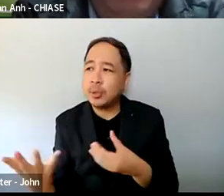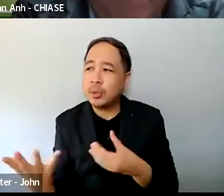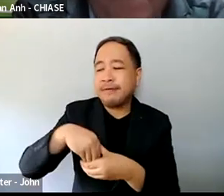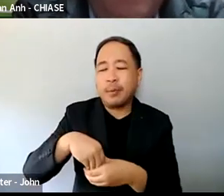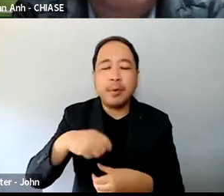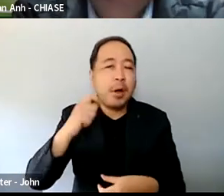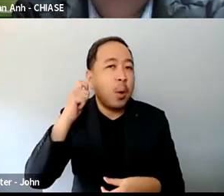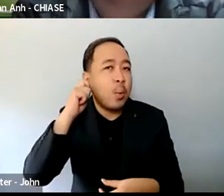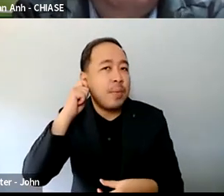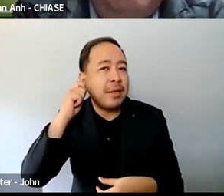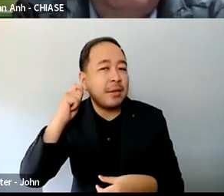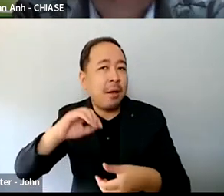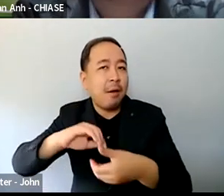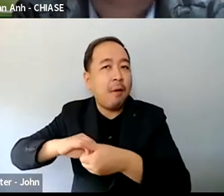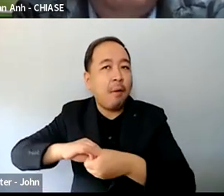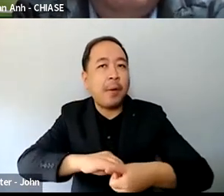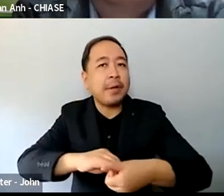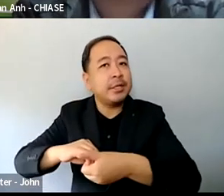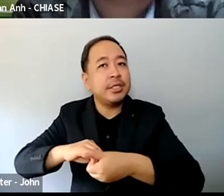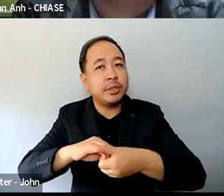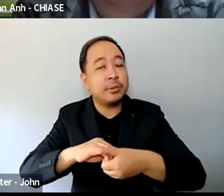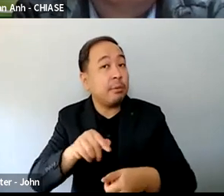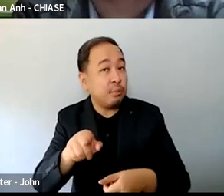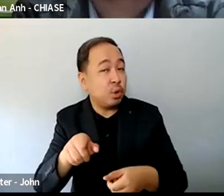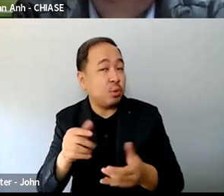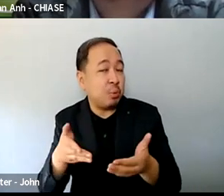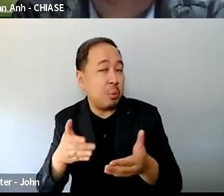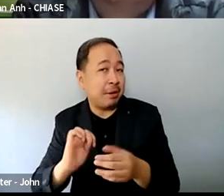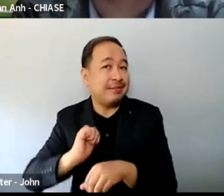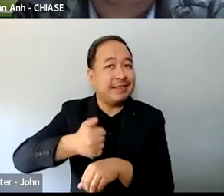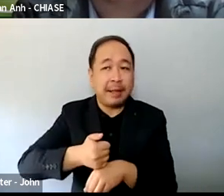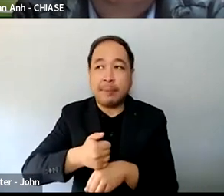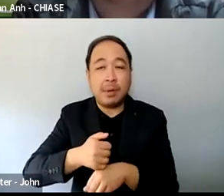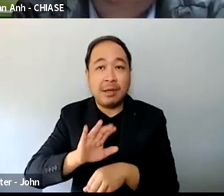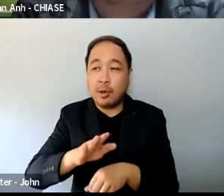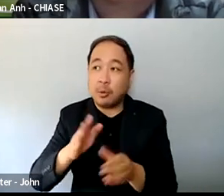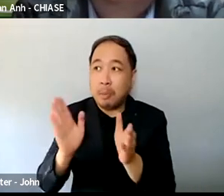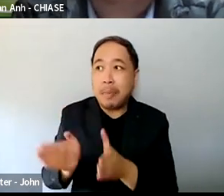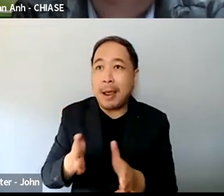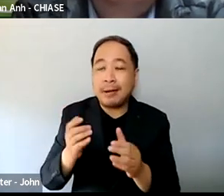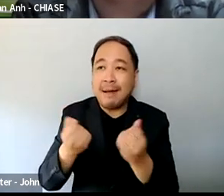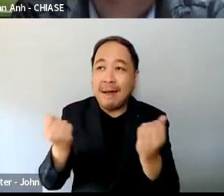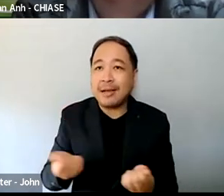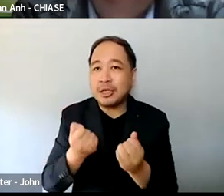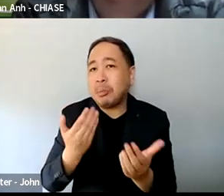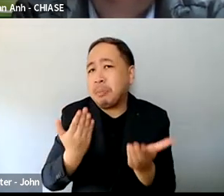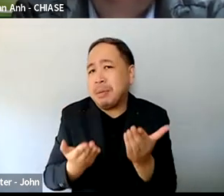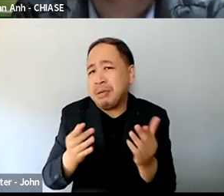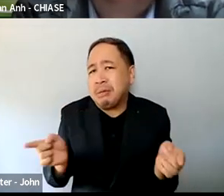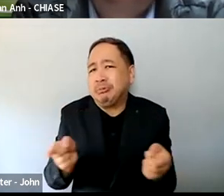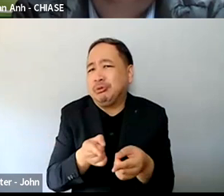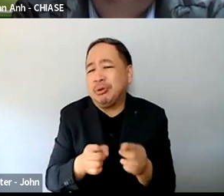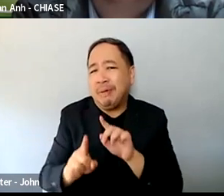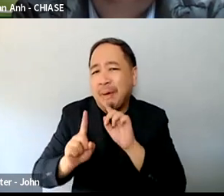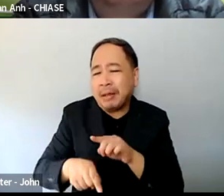different policies and the action plan. If you can just reflect, maybe just in a half a minute, maximum a minute. Yeah, thank